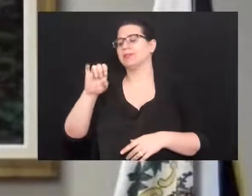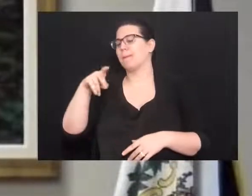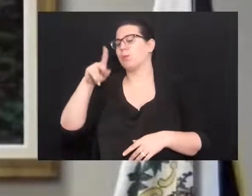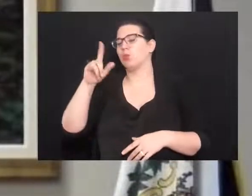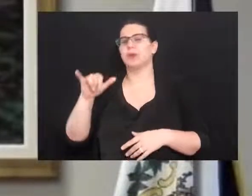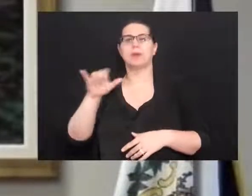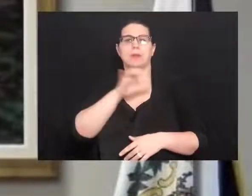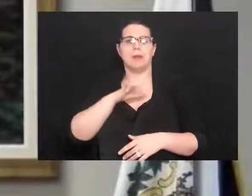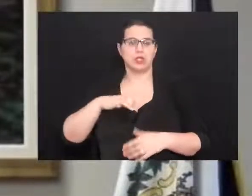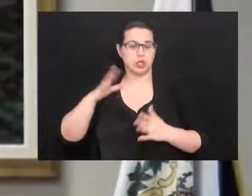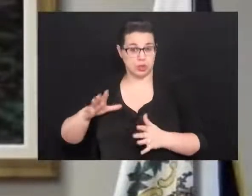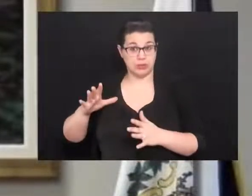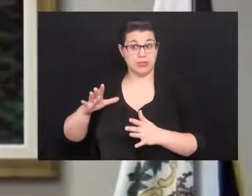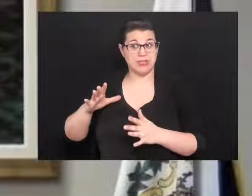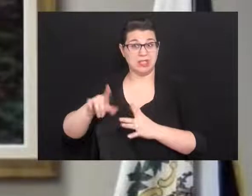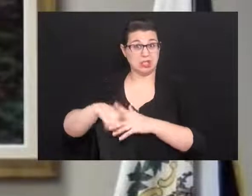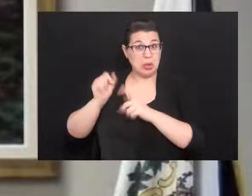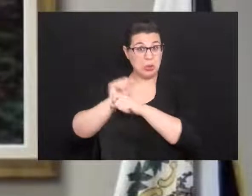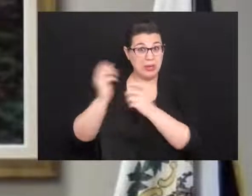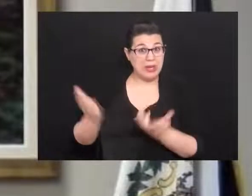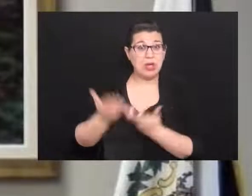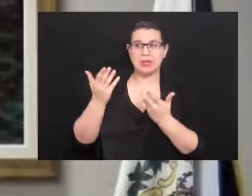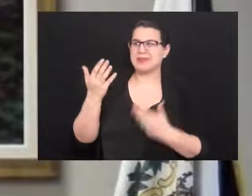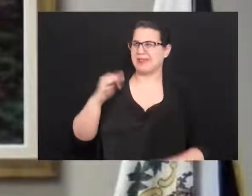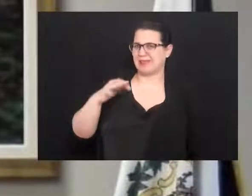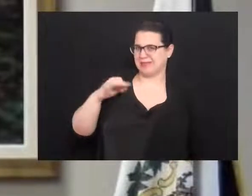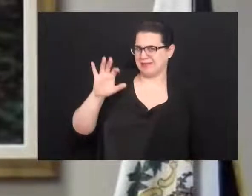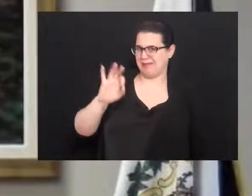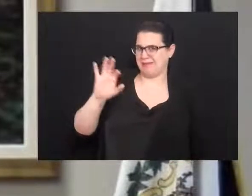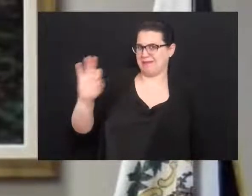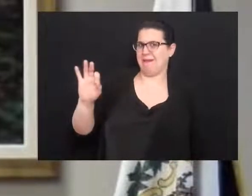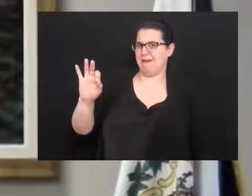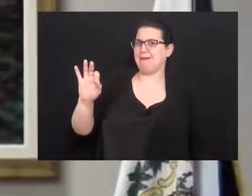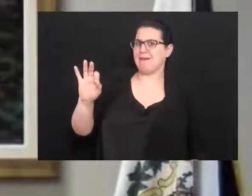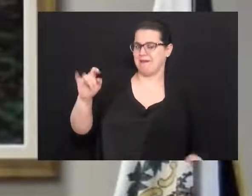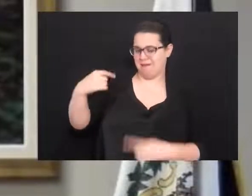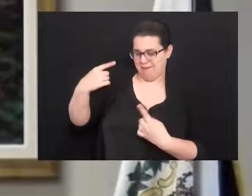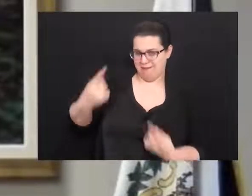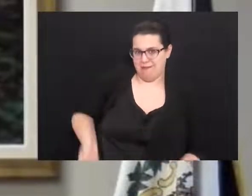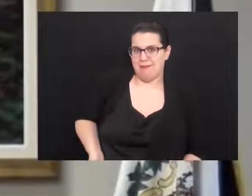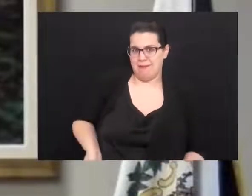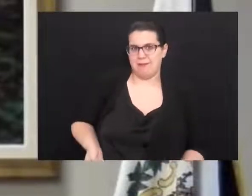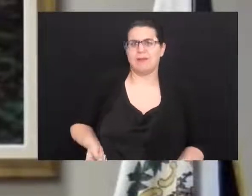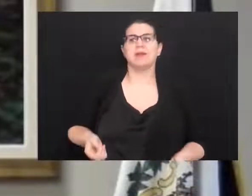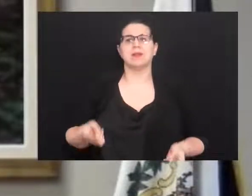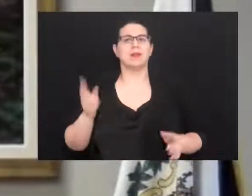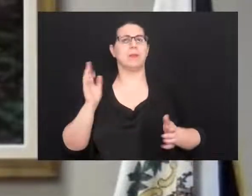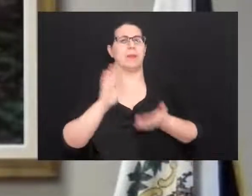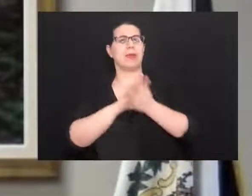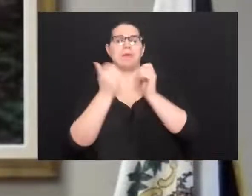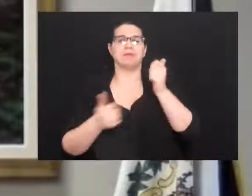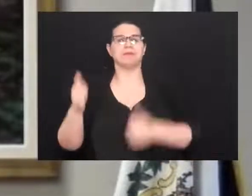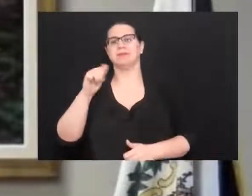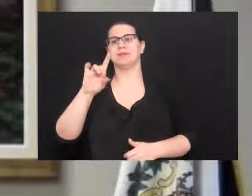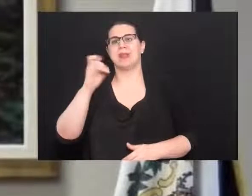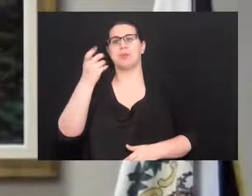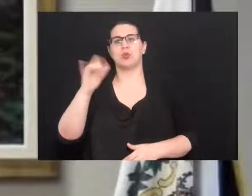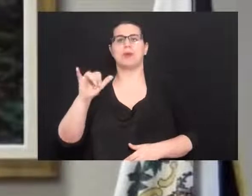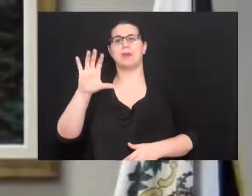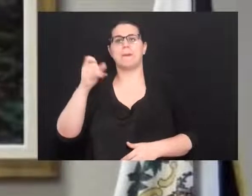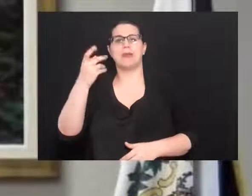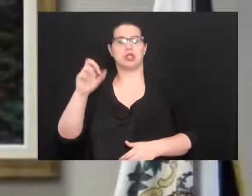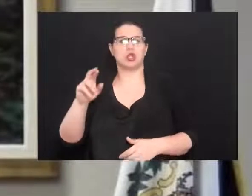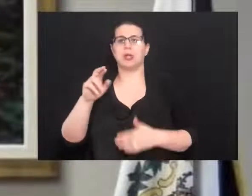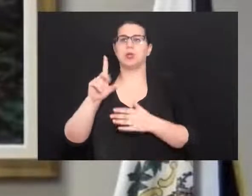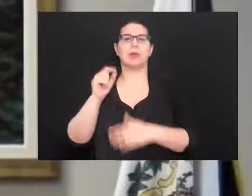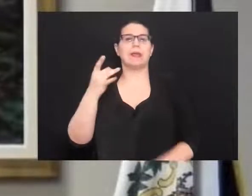Bureau of Public Health since 1999 and became deputy commissioner for health protection in 2018. I can't